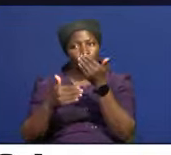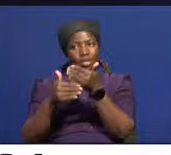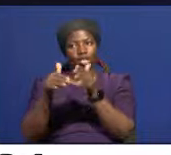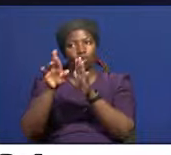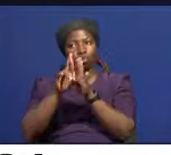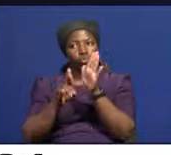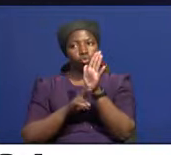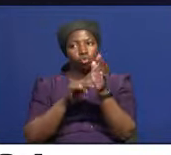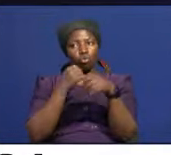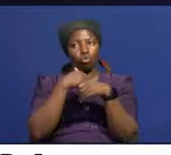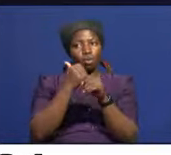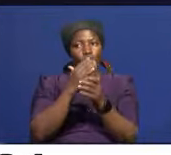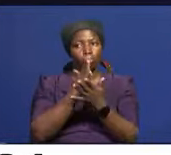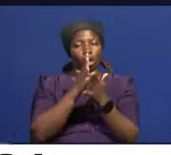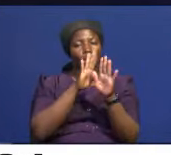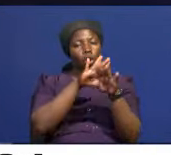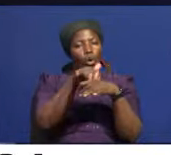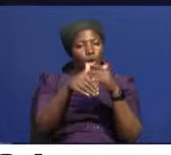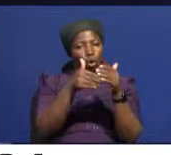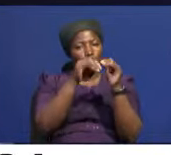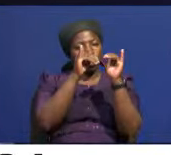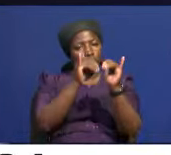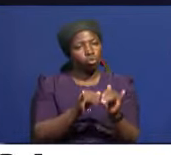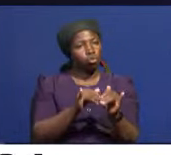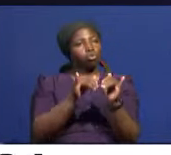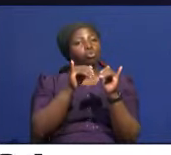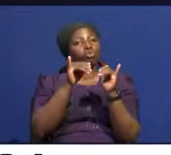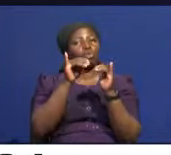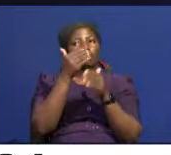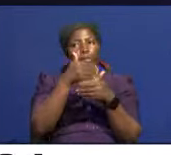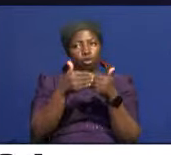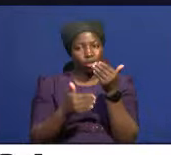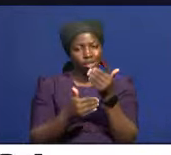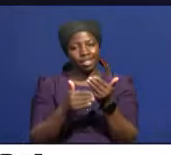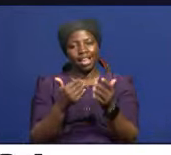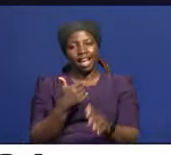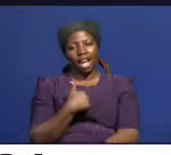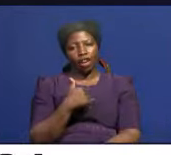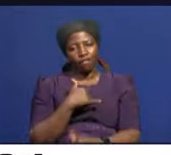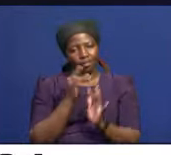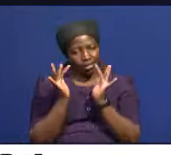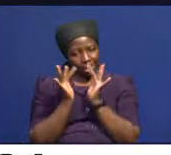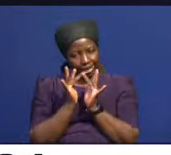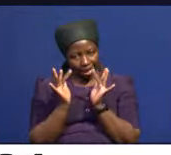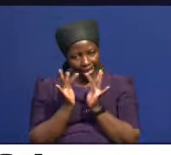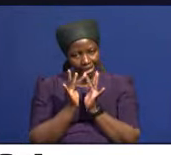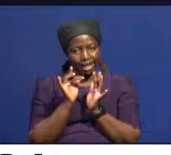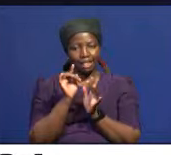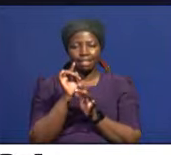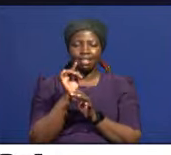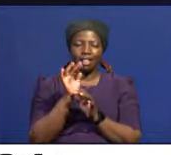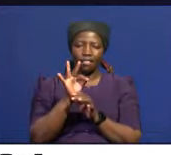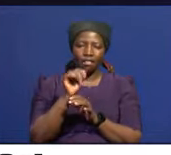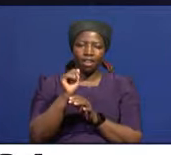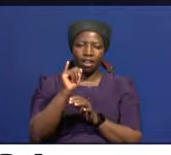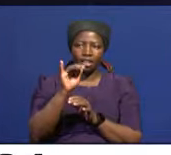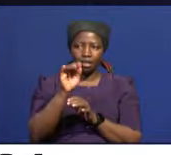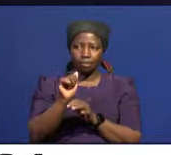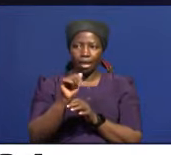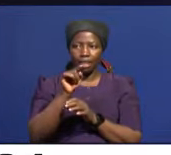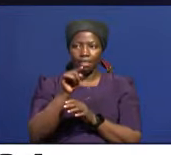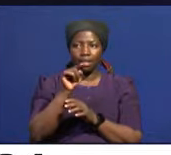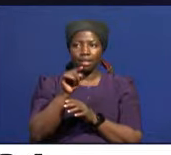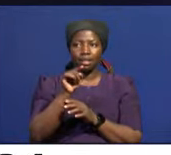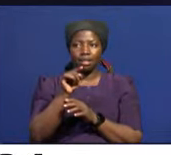ensure all new buildings are fiber optic ready. These initiatives